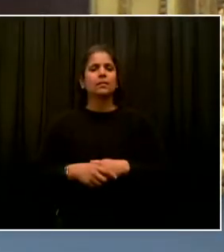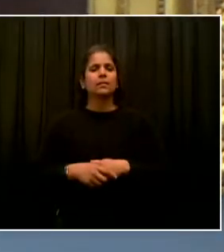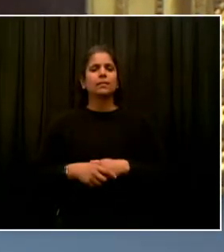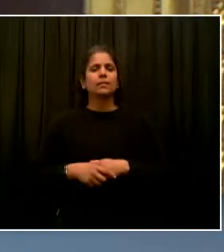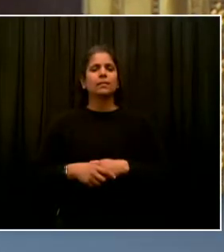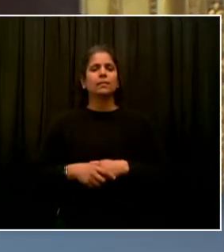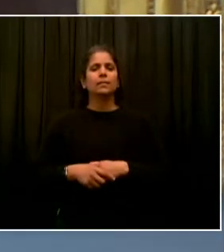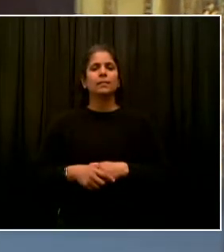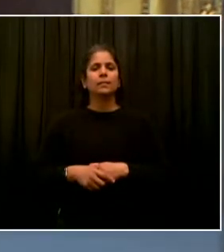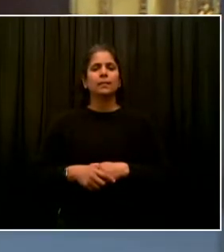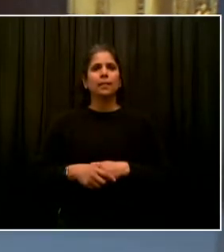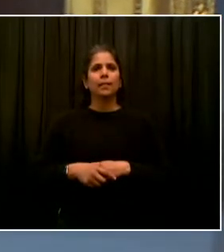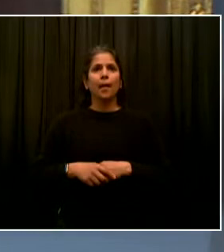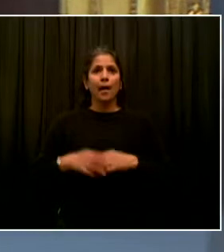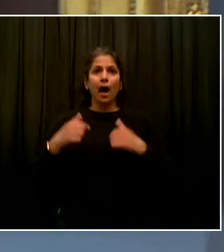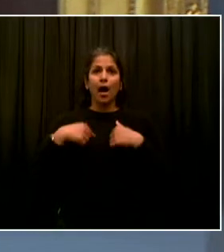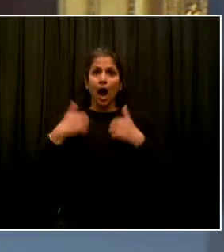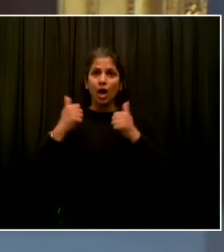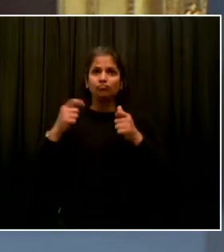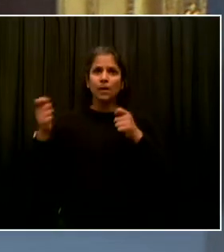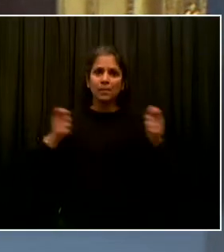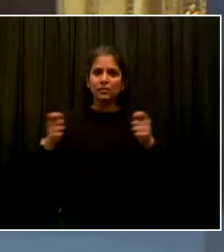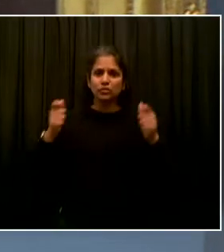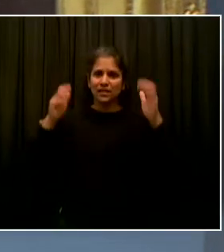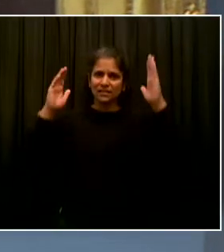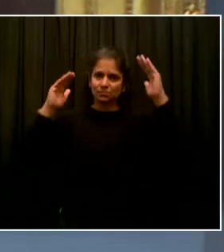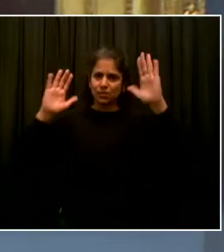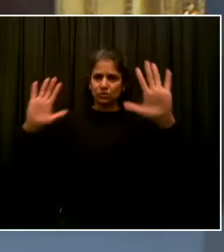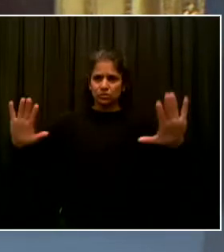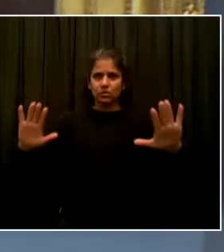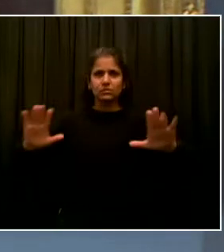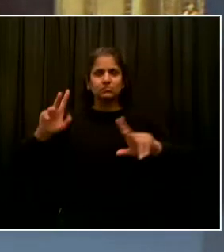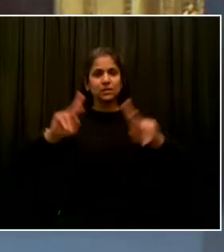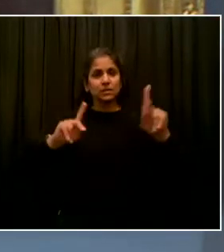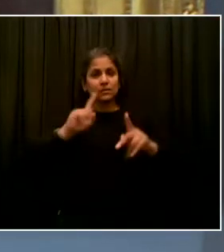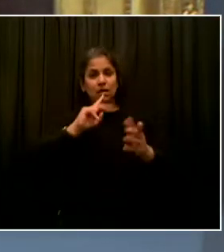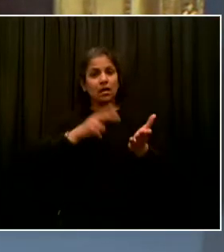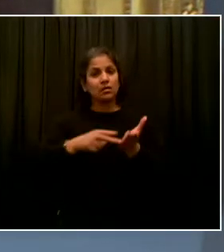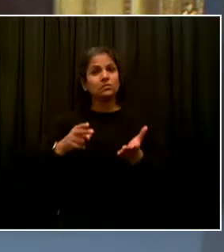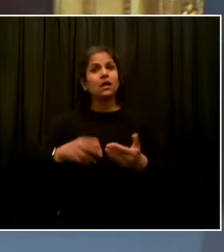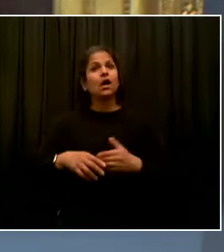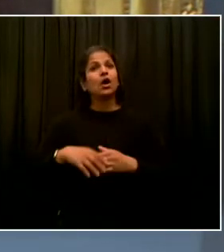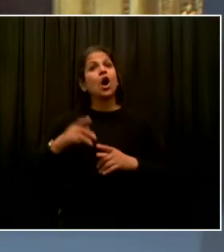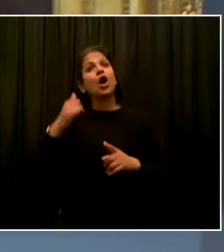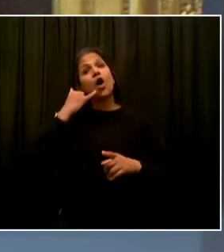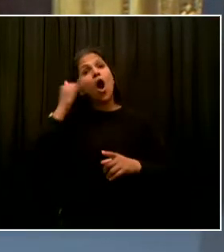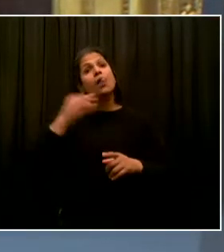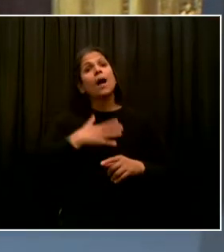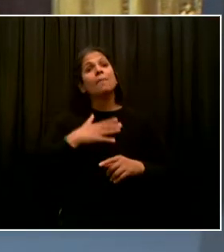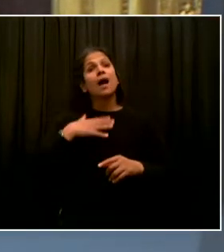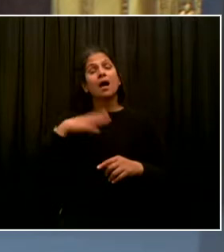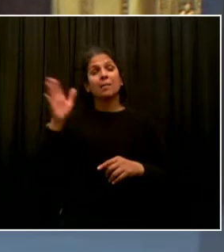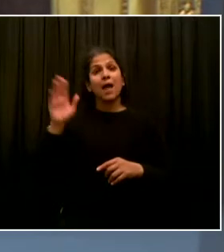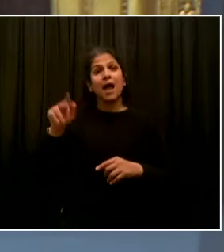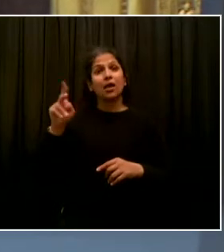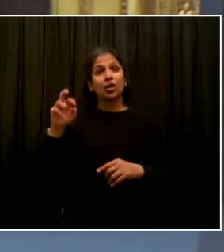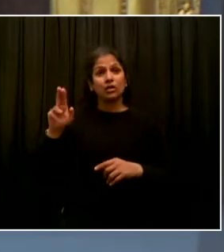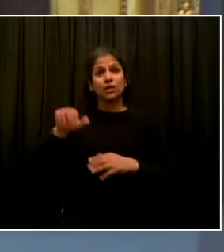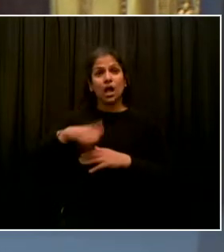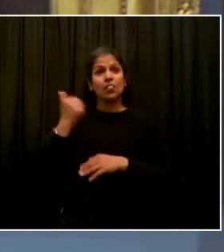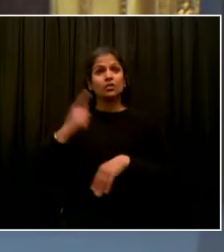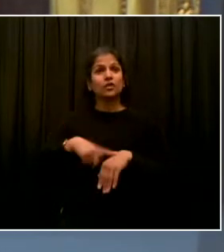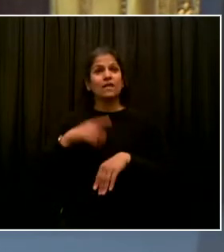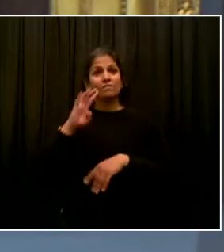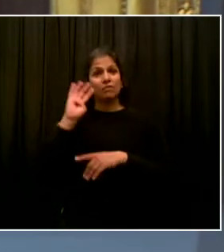expectations of people and be honest and realistic. I called my bank the other day and I was on for 45 minutes on hold. We